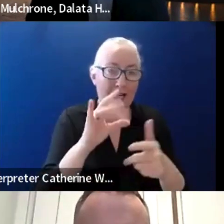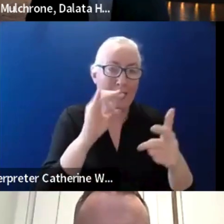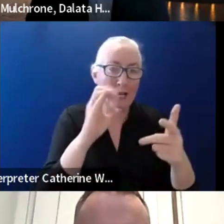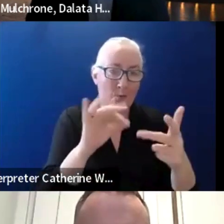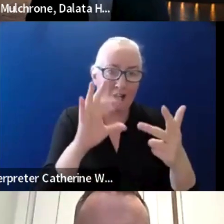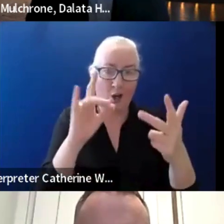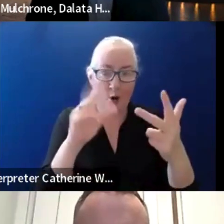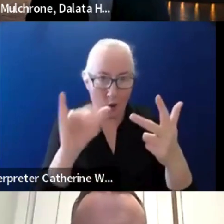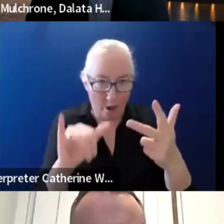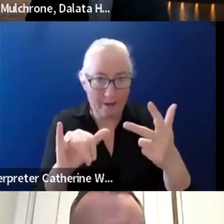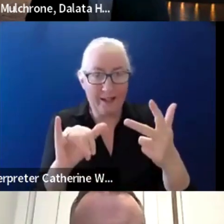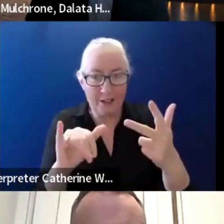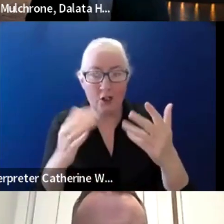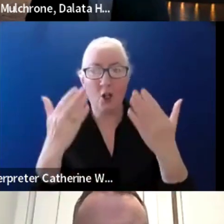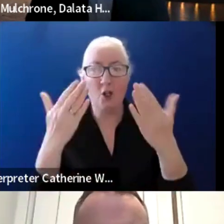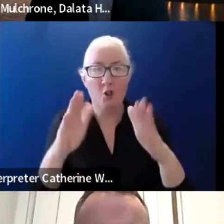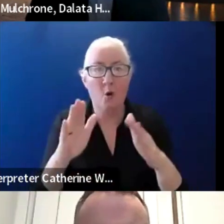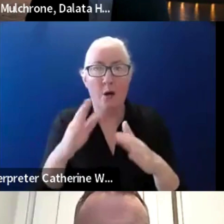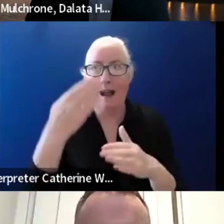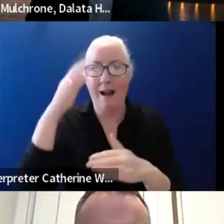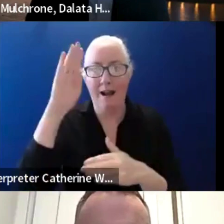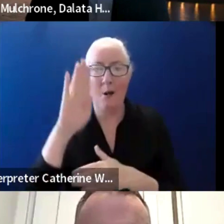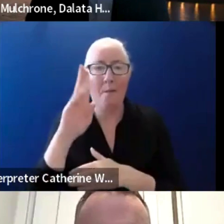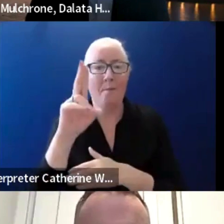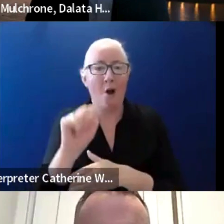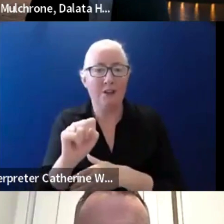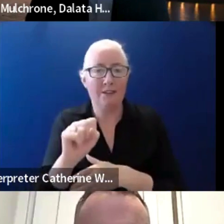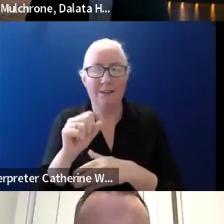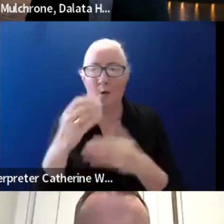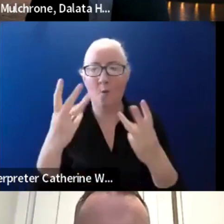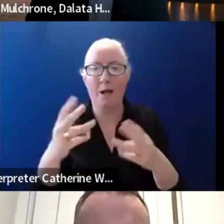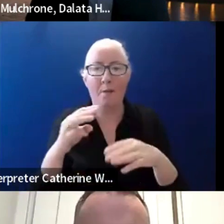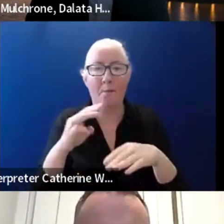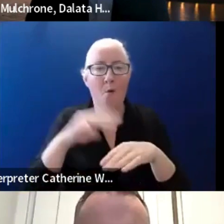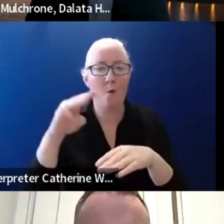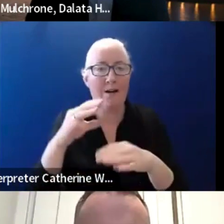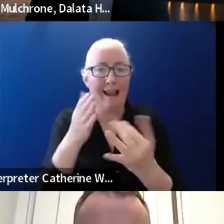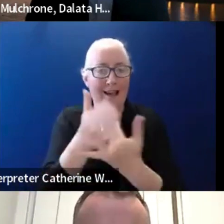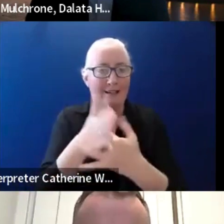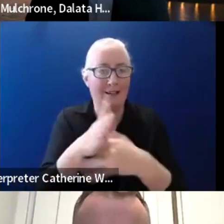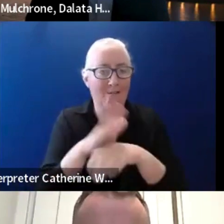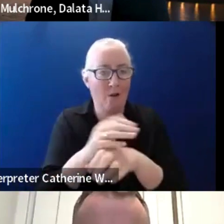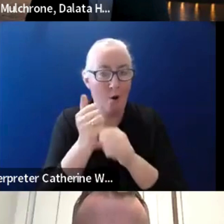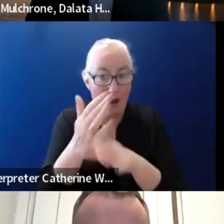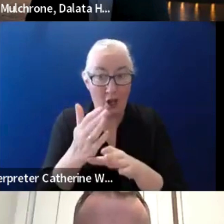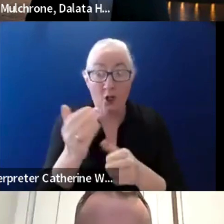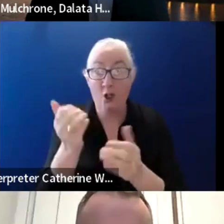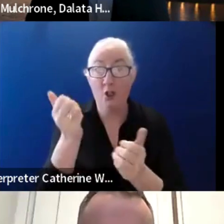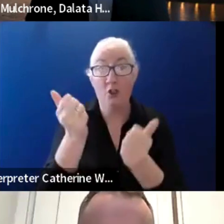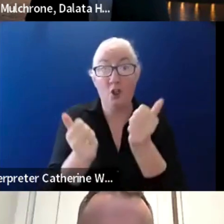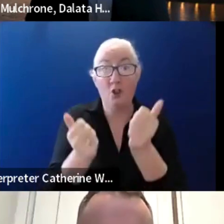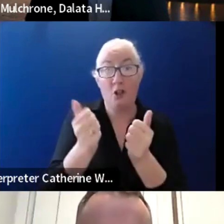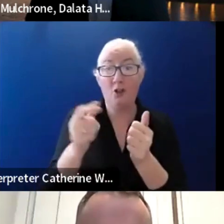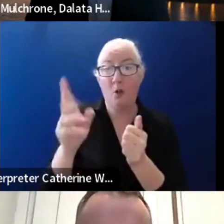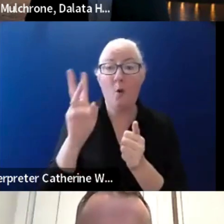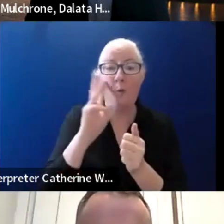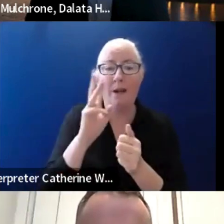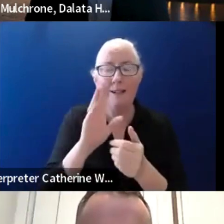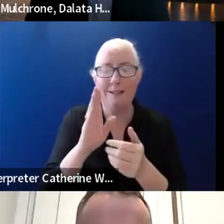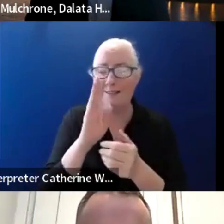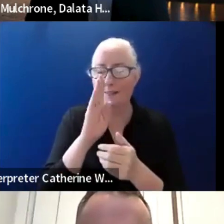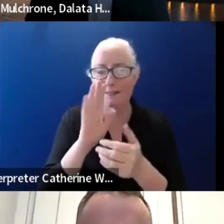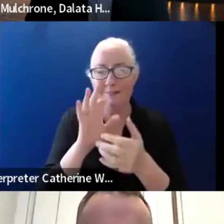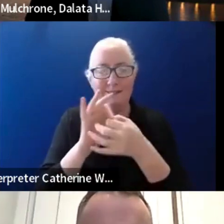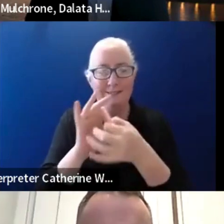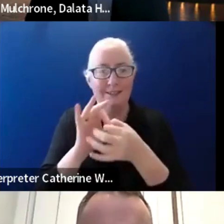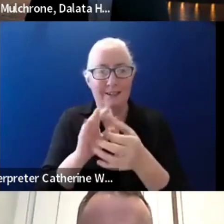Galway, demonstrating Bus Éireann's dedication to improving mobility for all. The judges commended your willingness to engage directly with members of the public